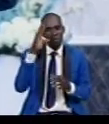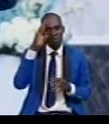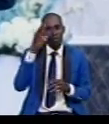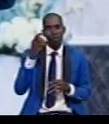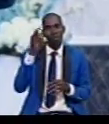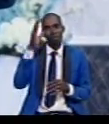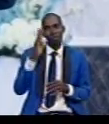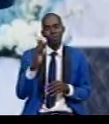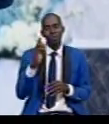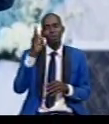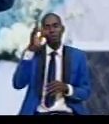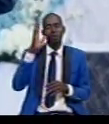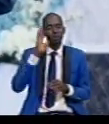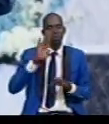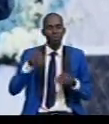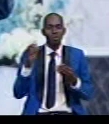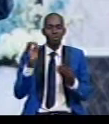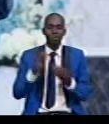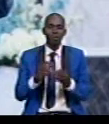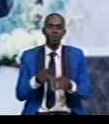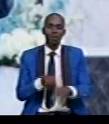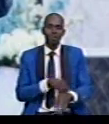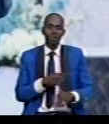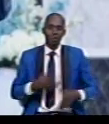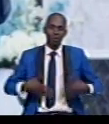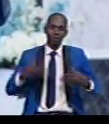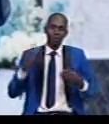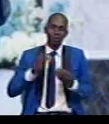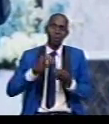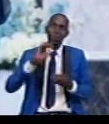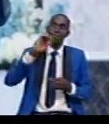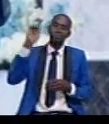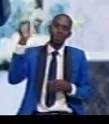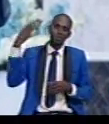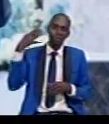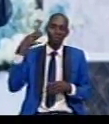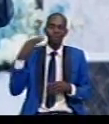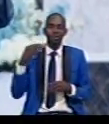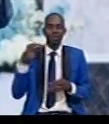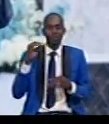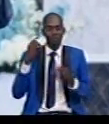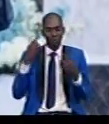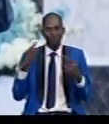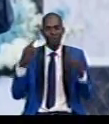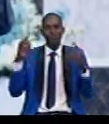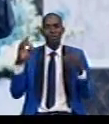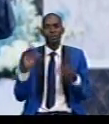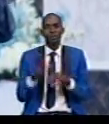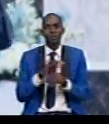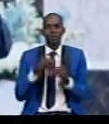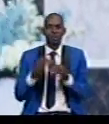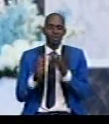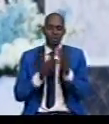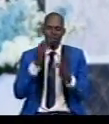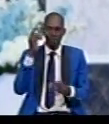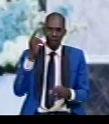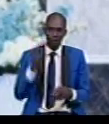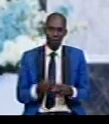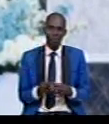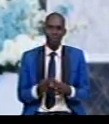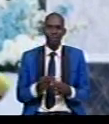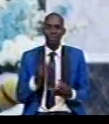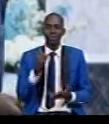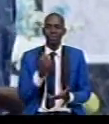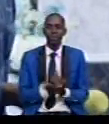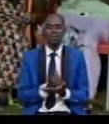give him more long life and more grace. More prosperity, successful. In Jesus' name we are praying. Amen. Bend